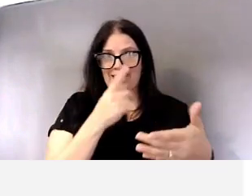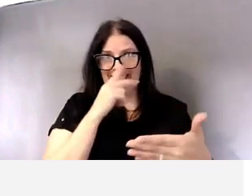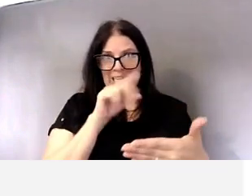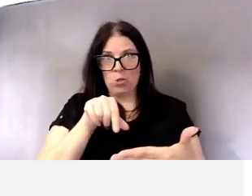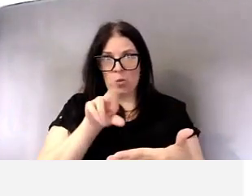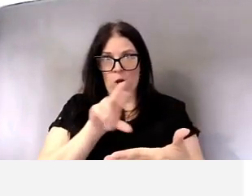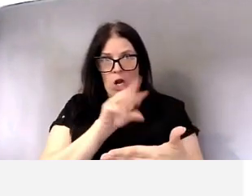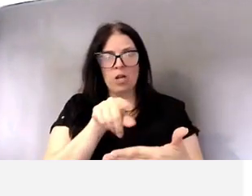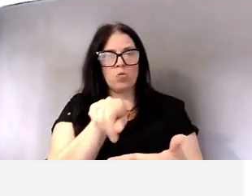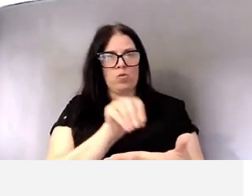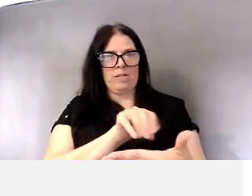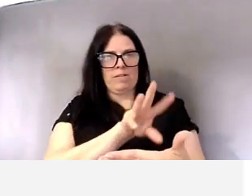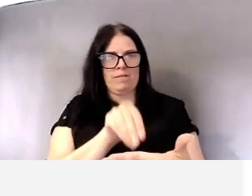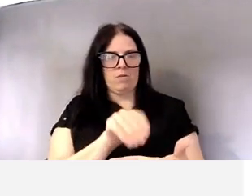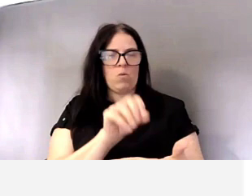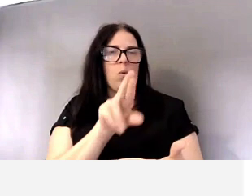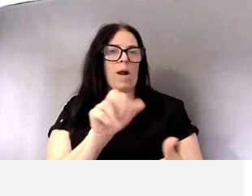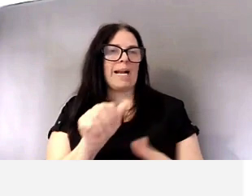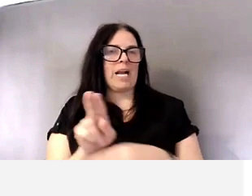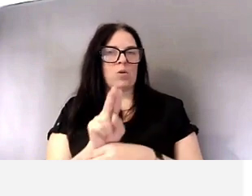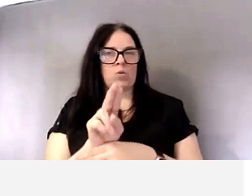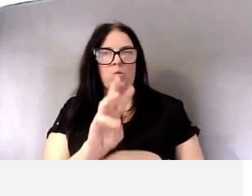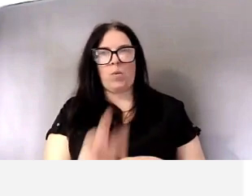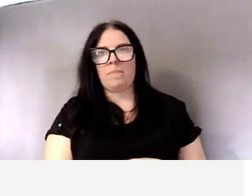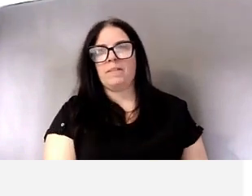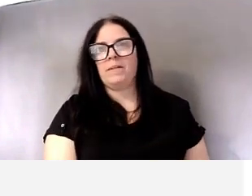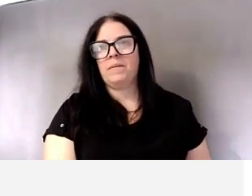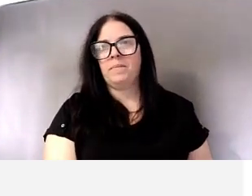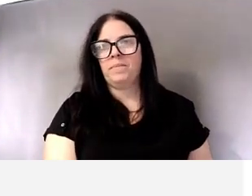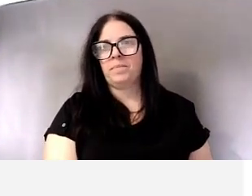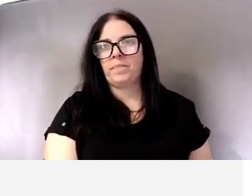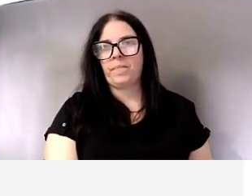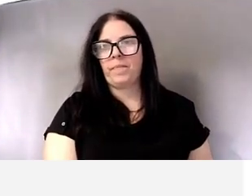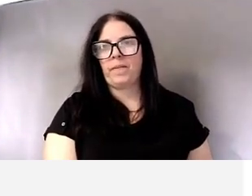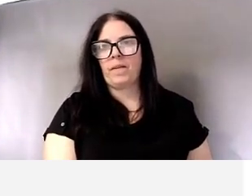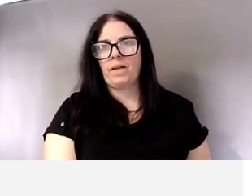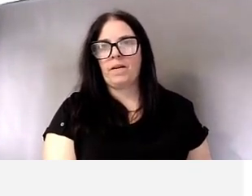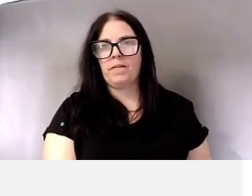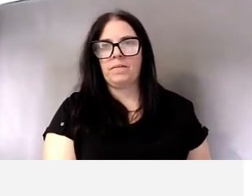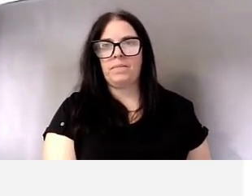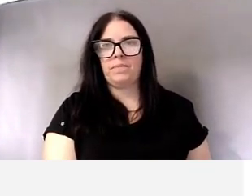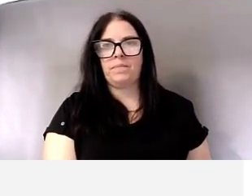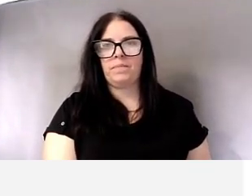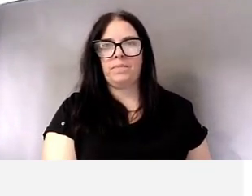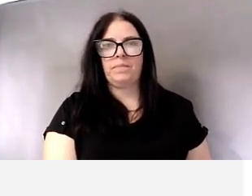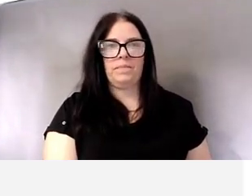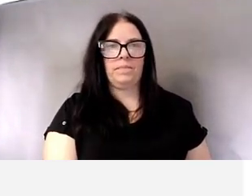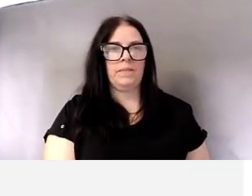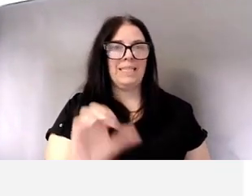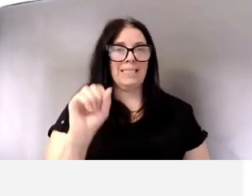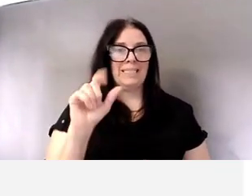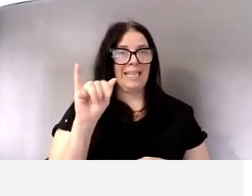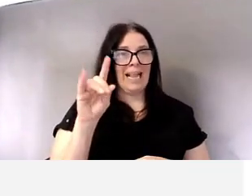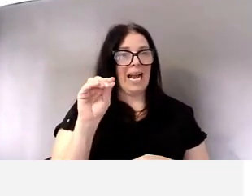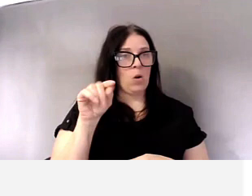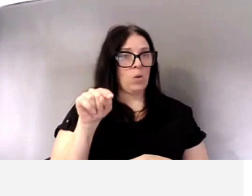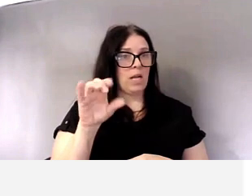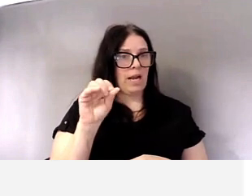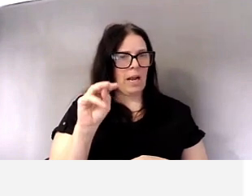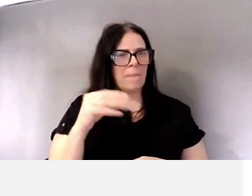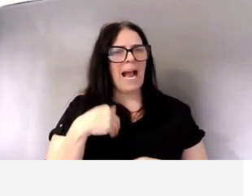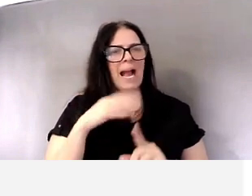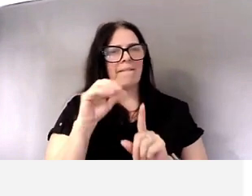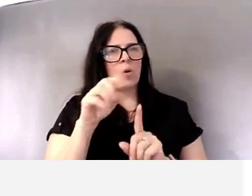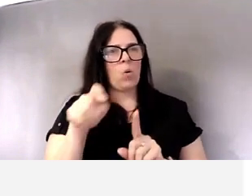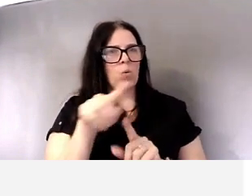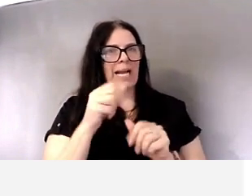questions, or you can go to our website, slido.com, and then there is a code you need to enter. So you just type in that